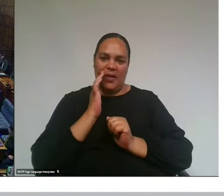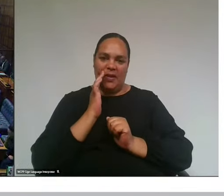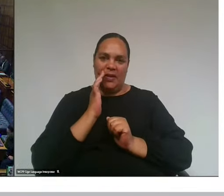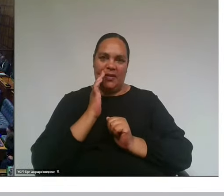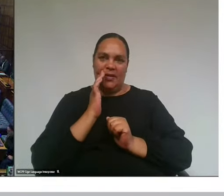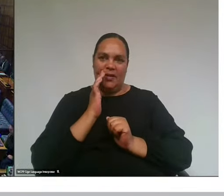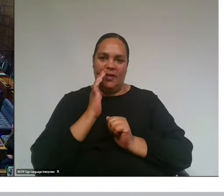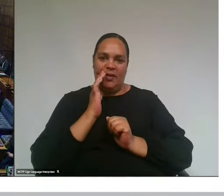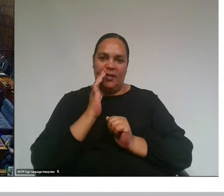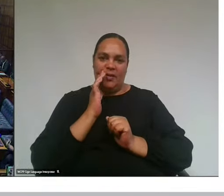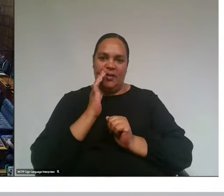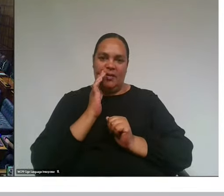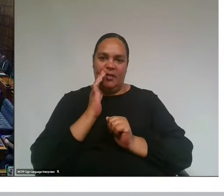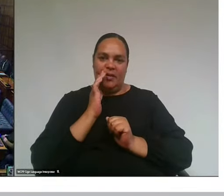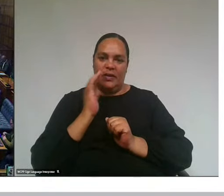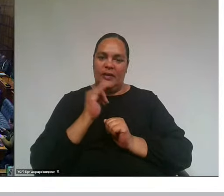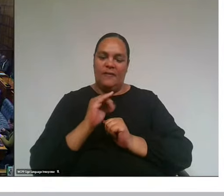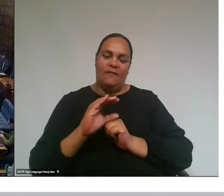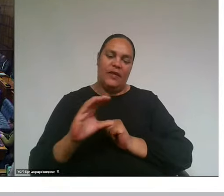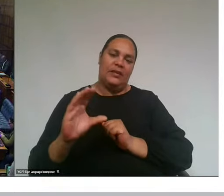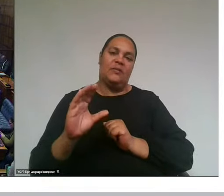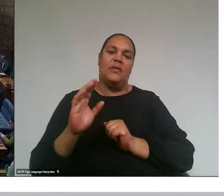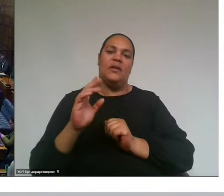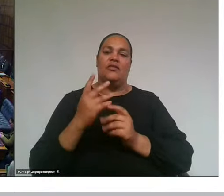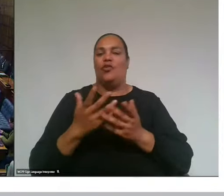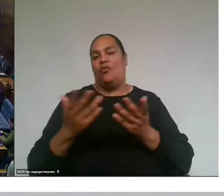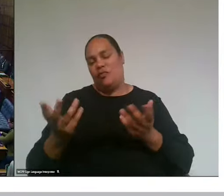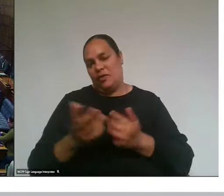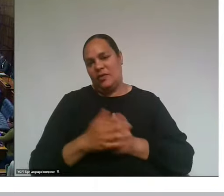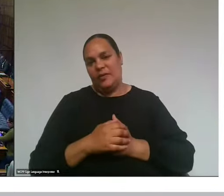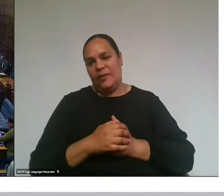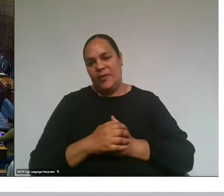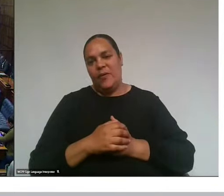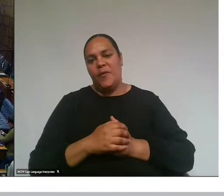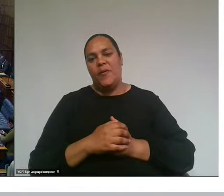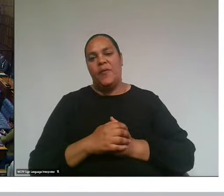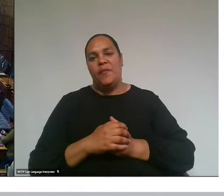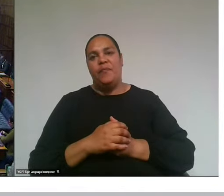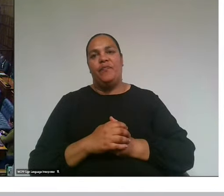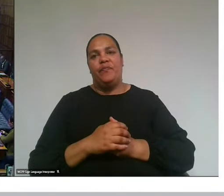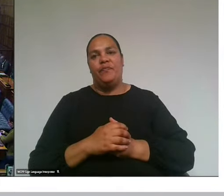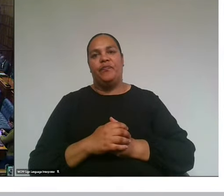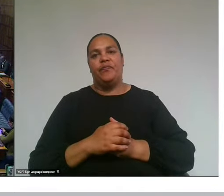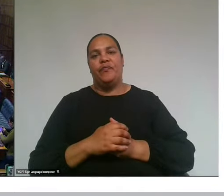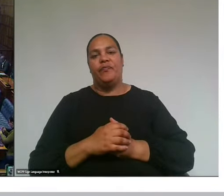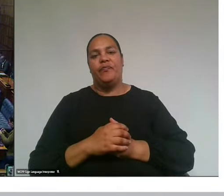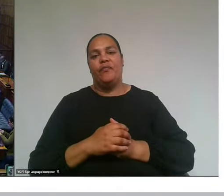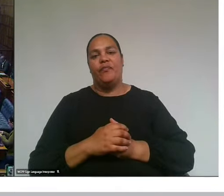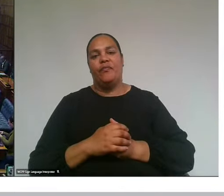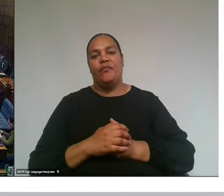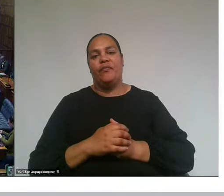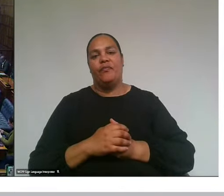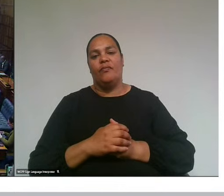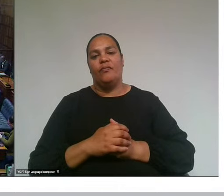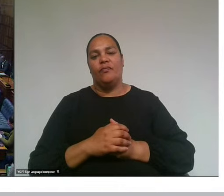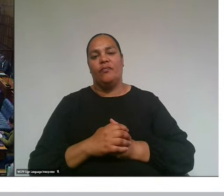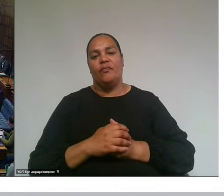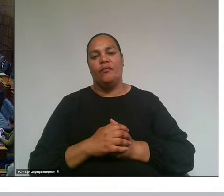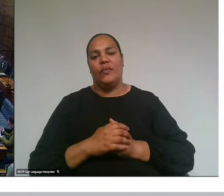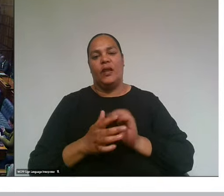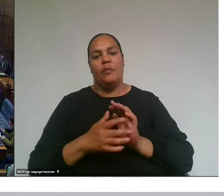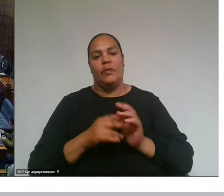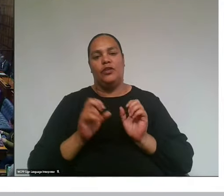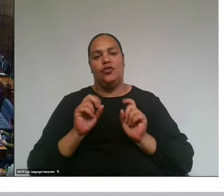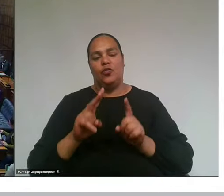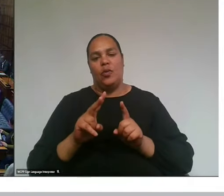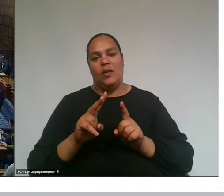uh uh you know Investments and and so on then I'm really uh page 12 is